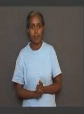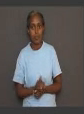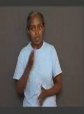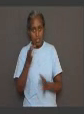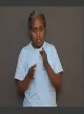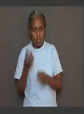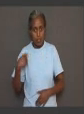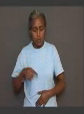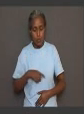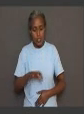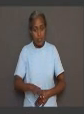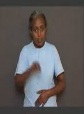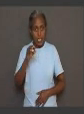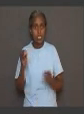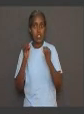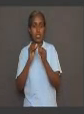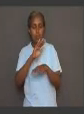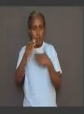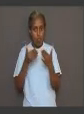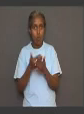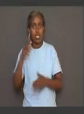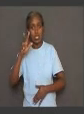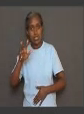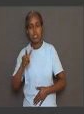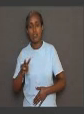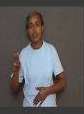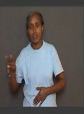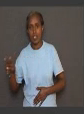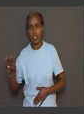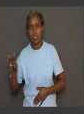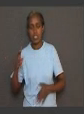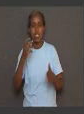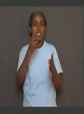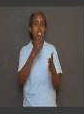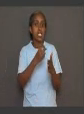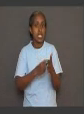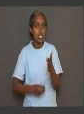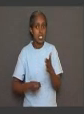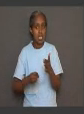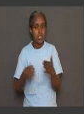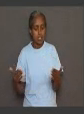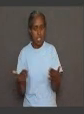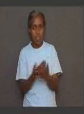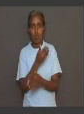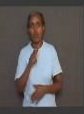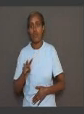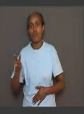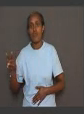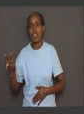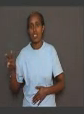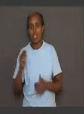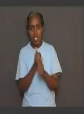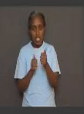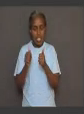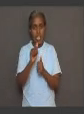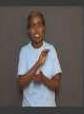If we find the sum of all three vectors, the result is a new vector that